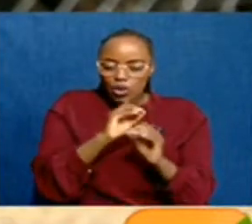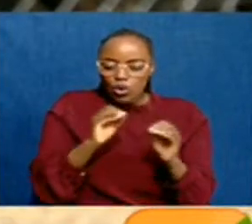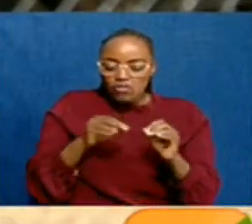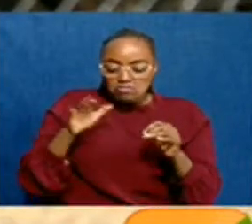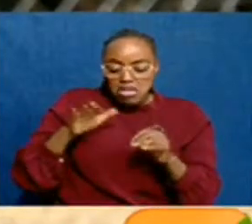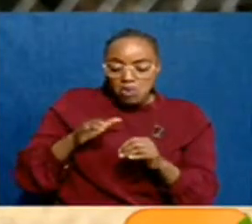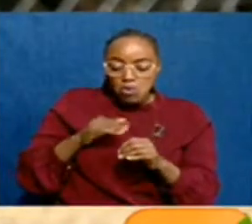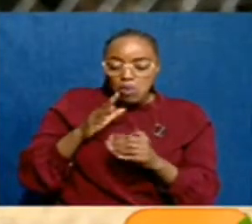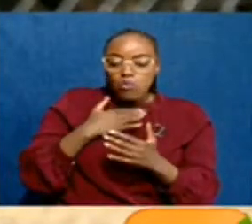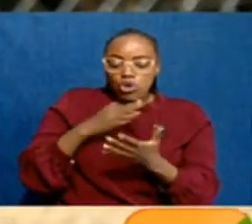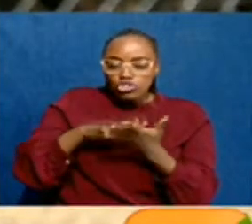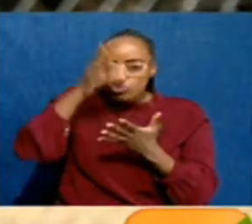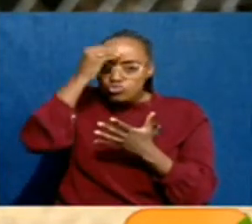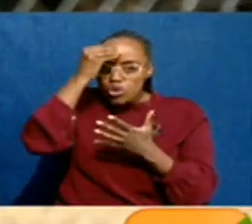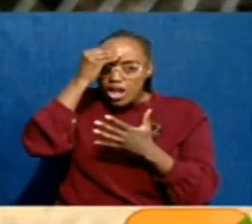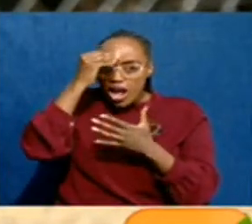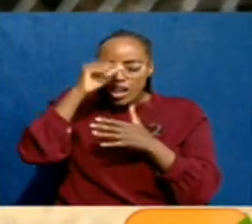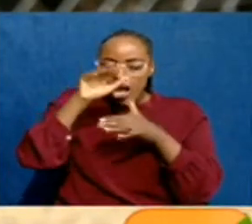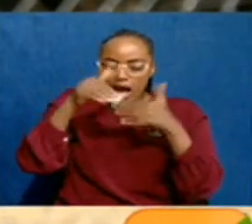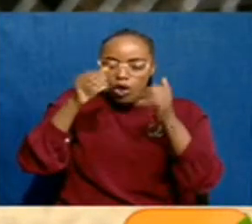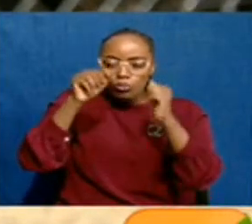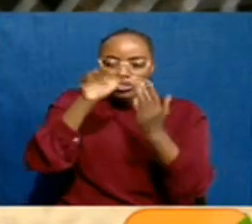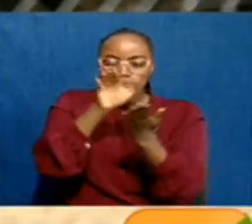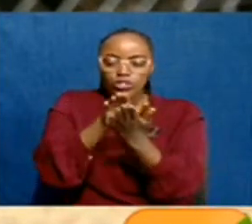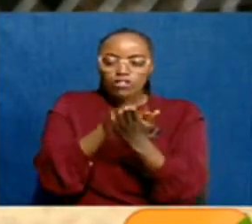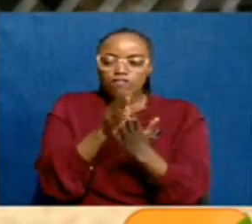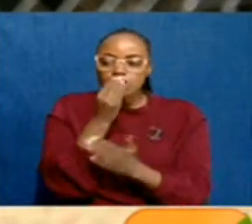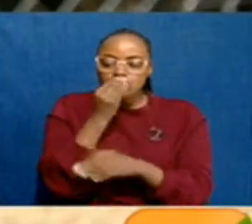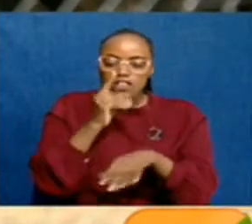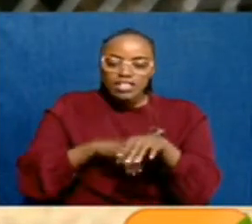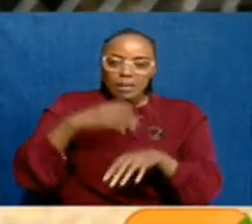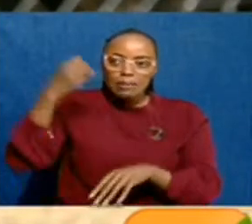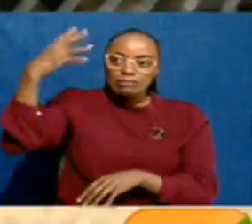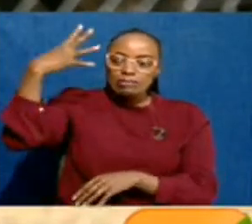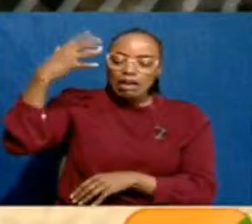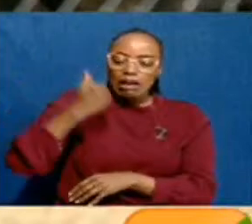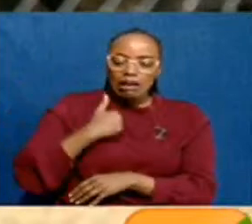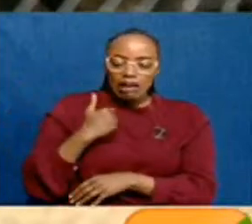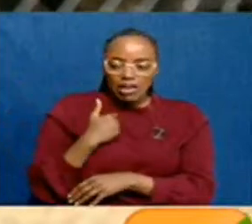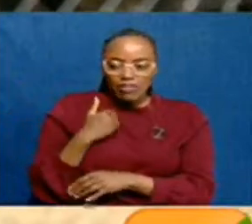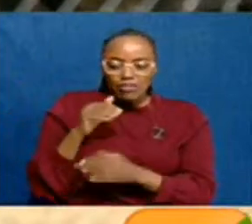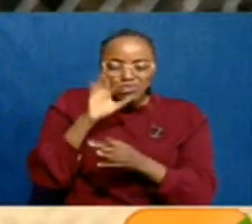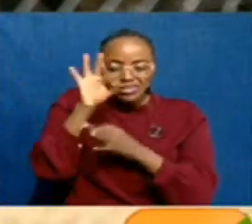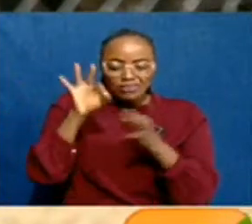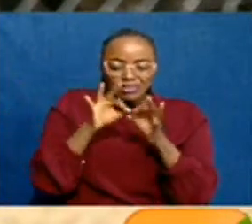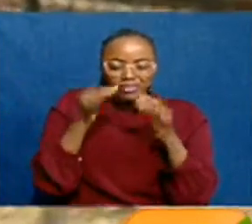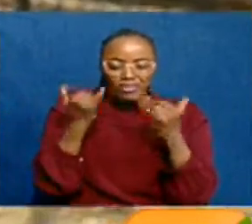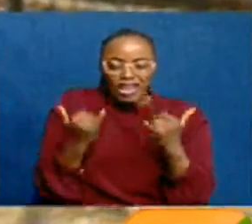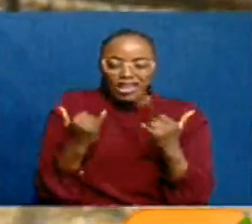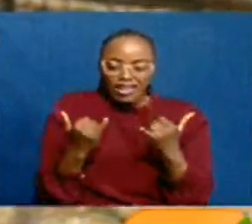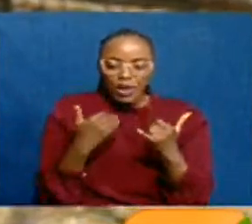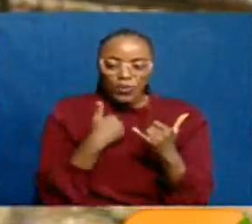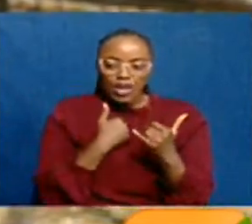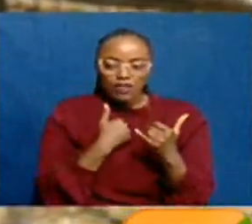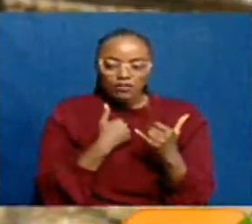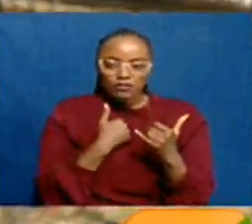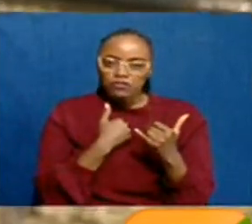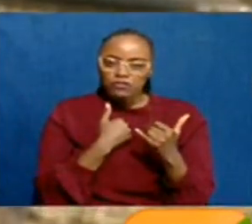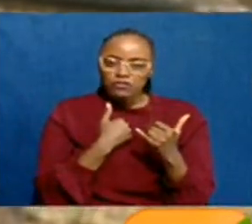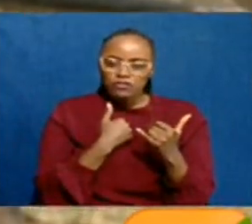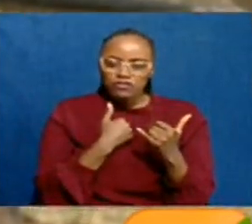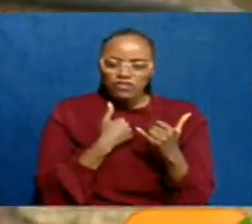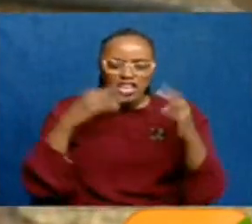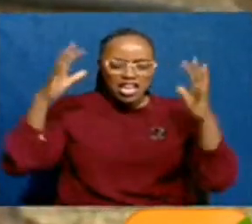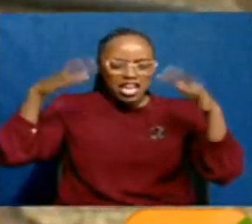kujifundisha ni vile naweza conserve chakula wakati wa kiangazi, especially kama saizi kuna